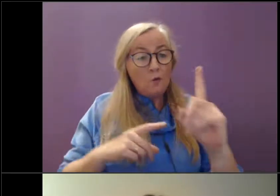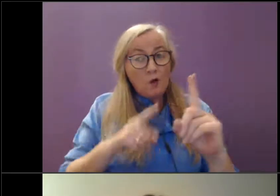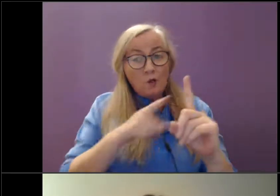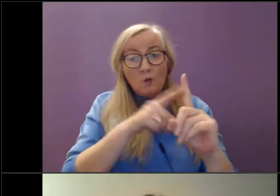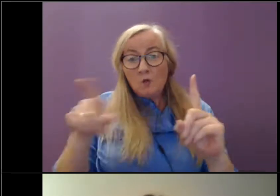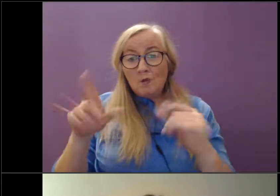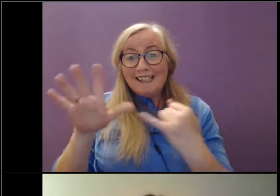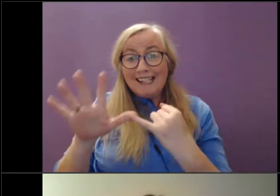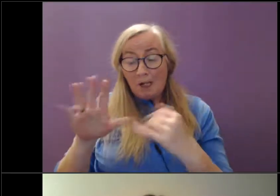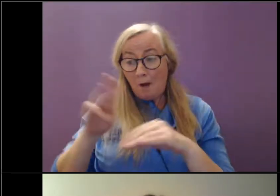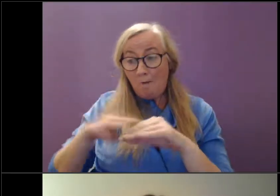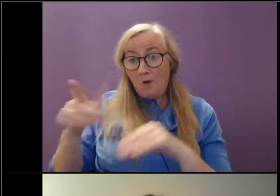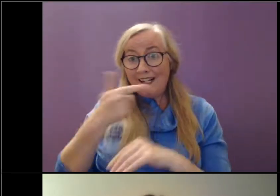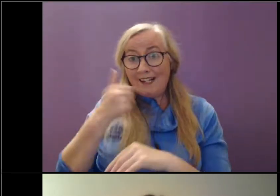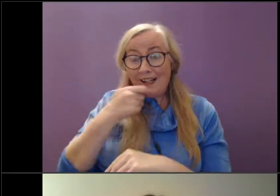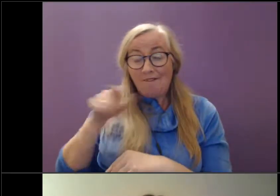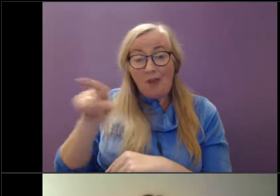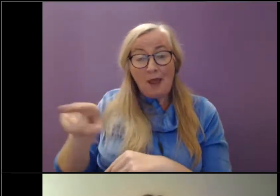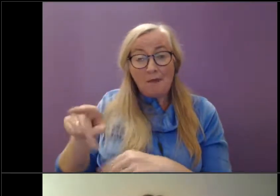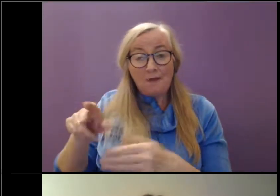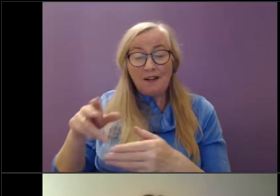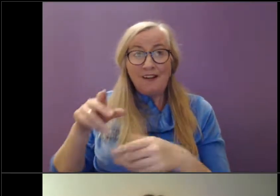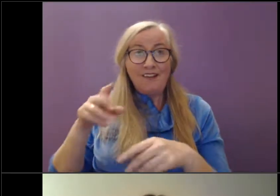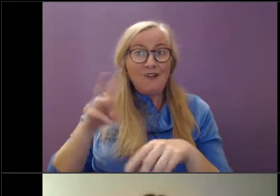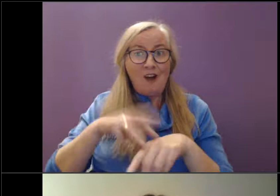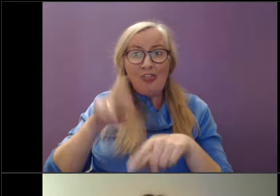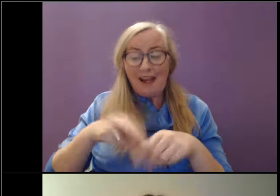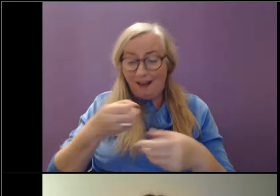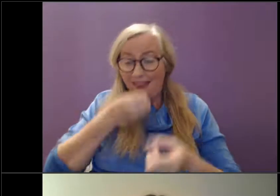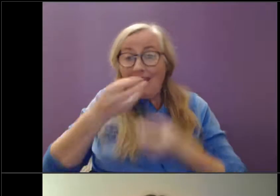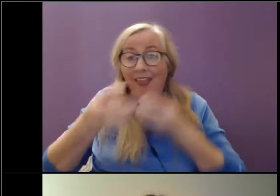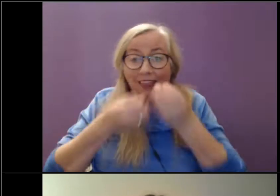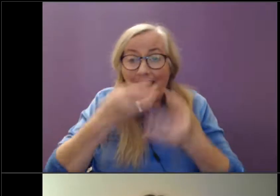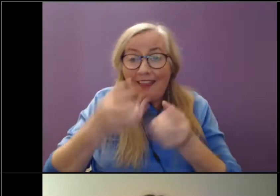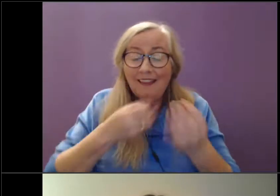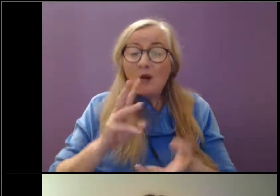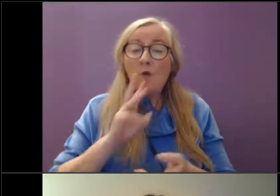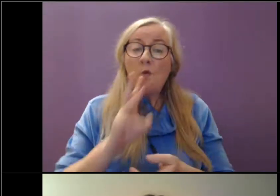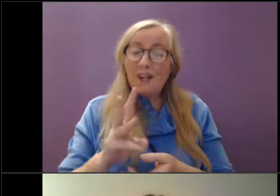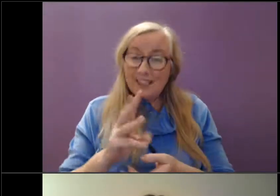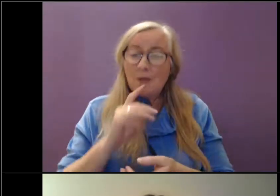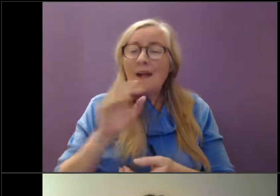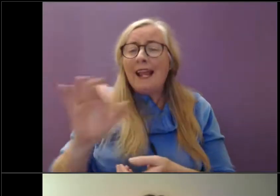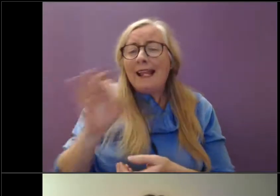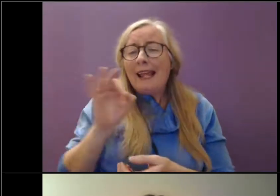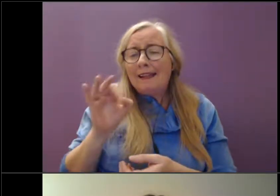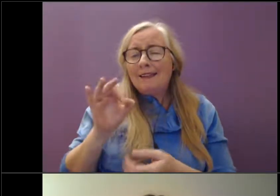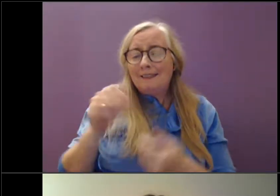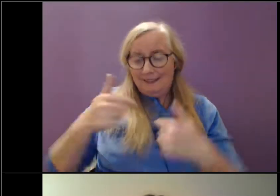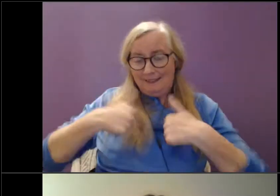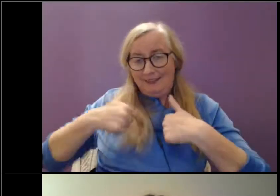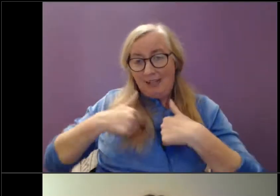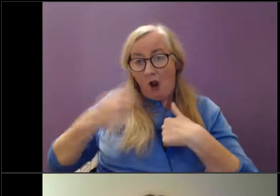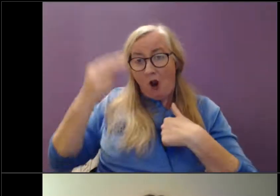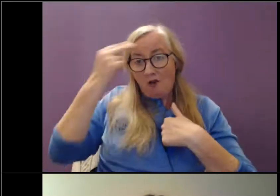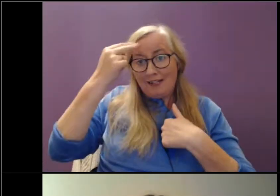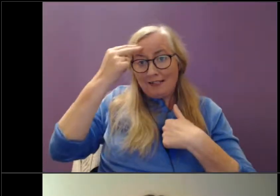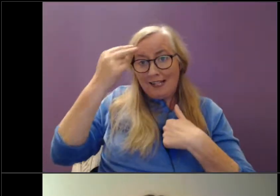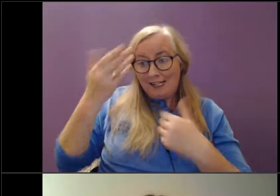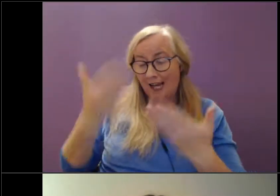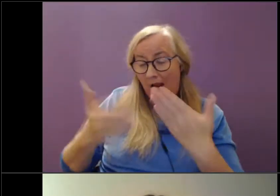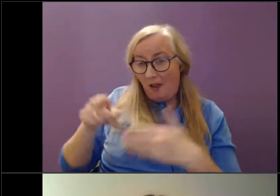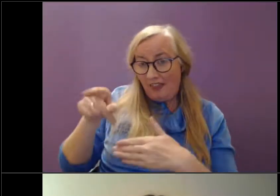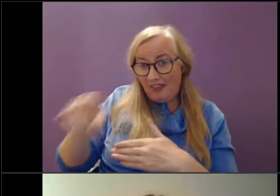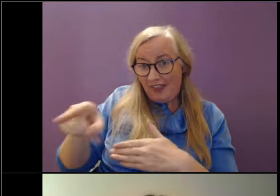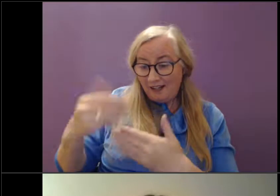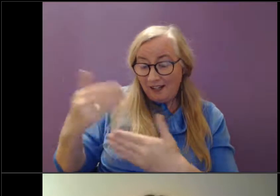to use those words and get you to kind of understand where they're at and what's going on for them. So that